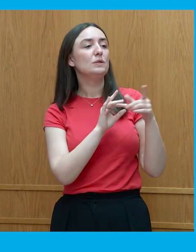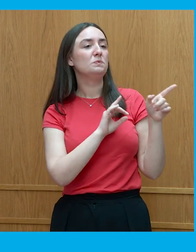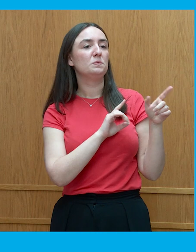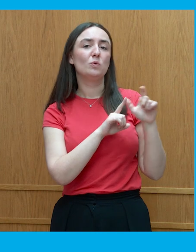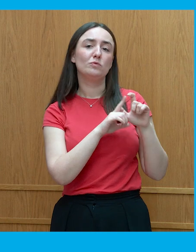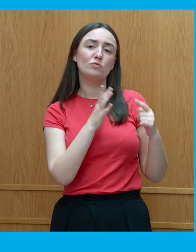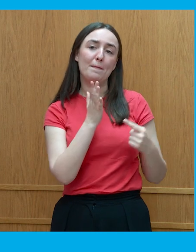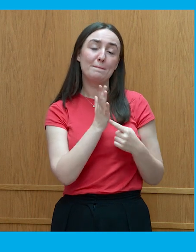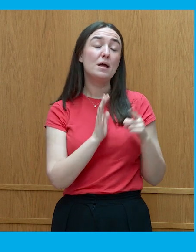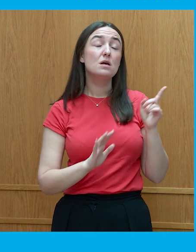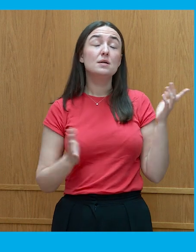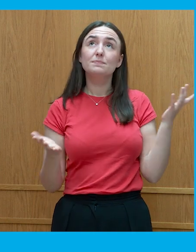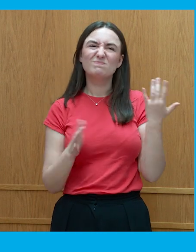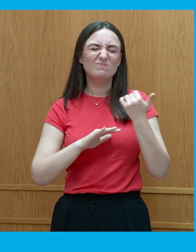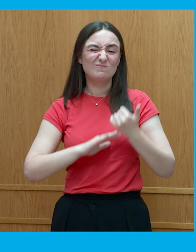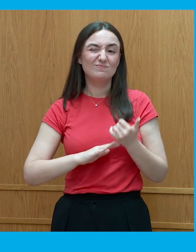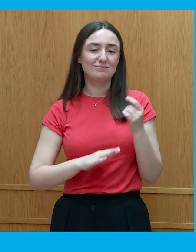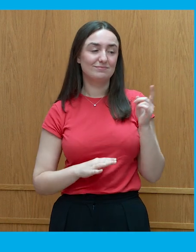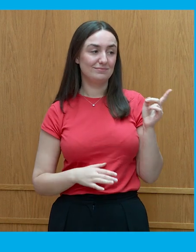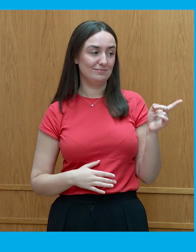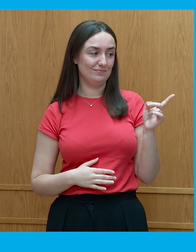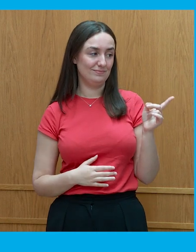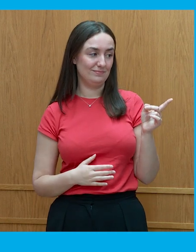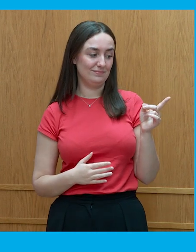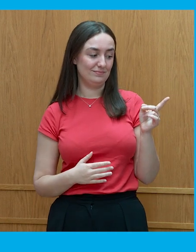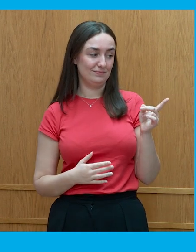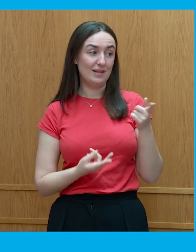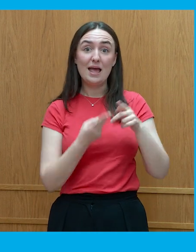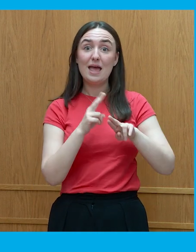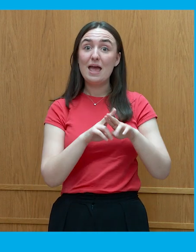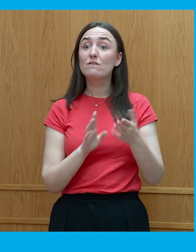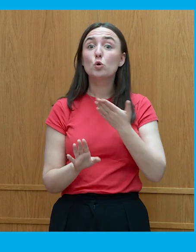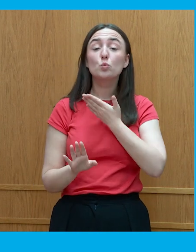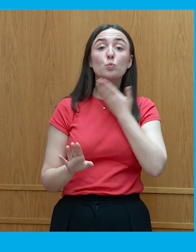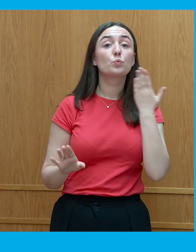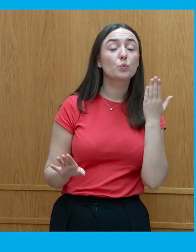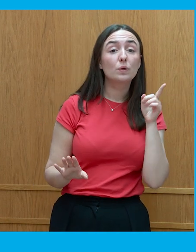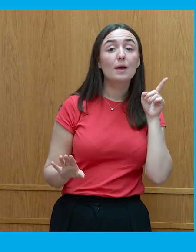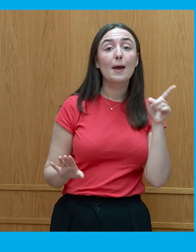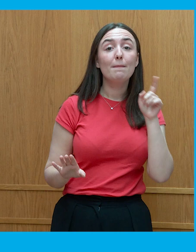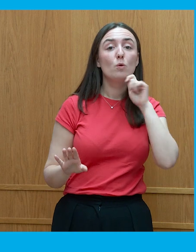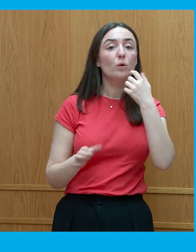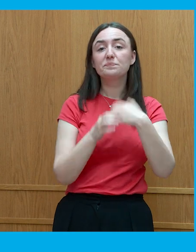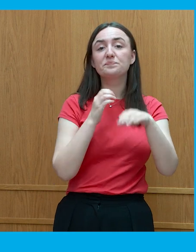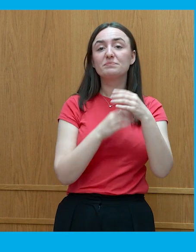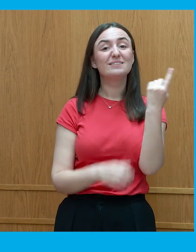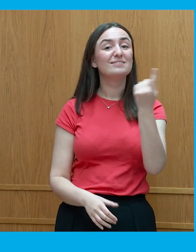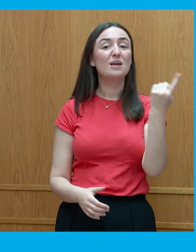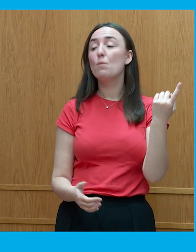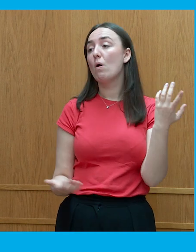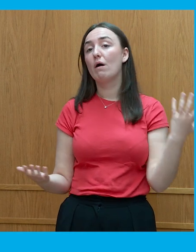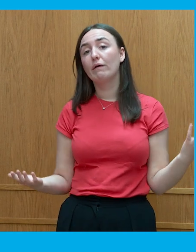basically, if there wasn't Donald Trump, there would be in my view, there would be somebody else that